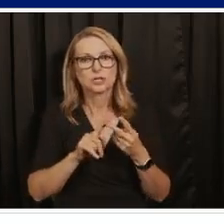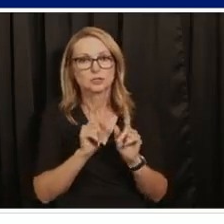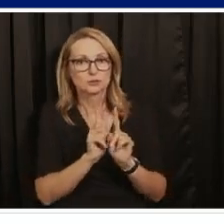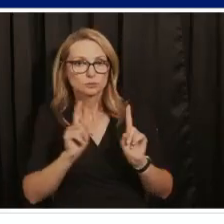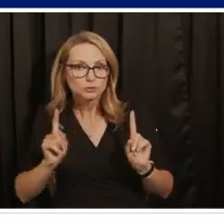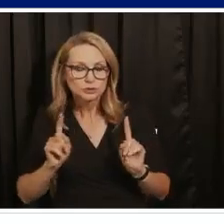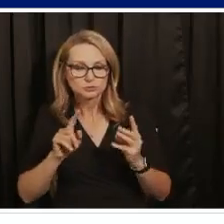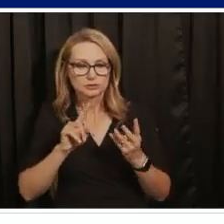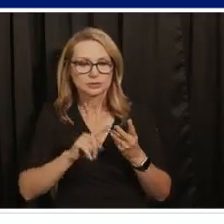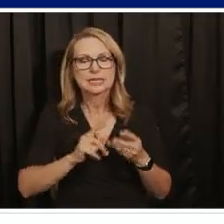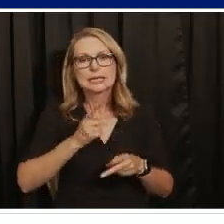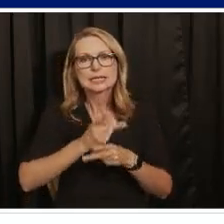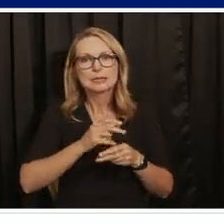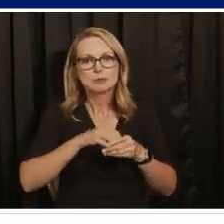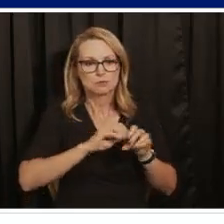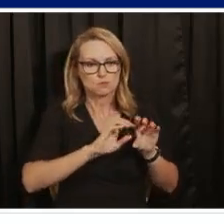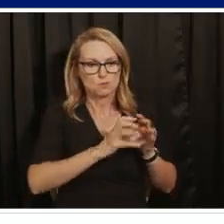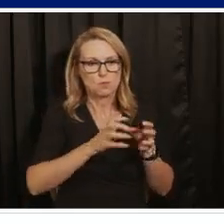cohorting,